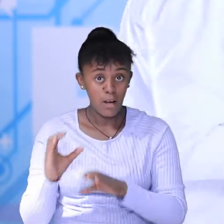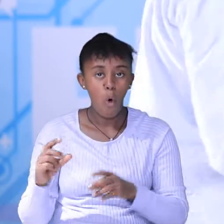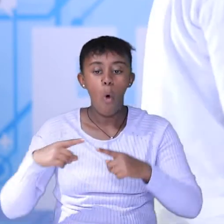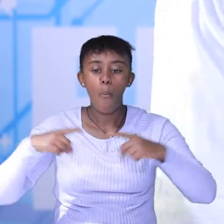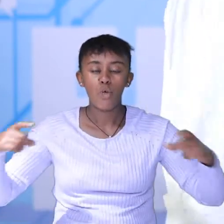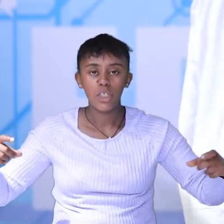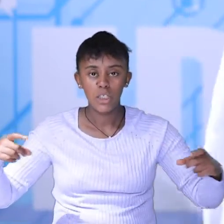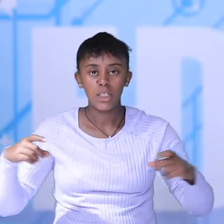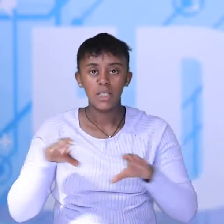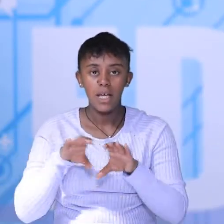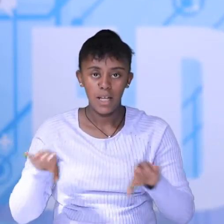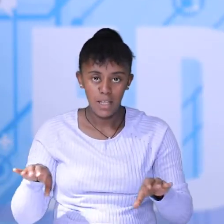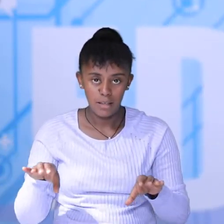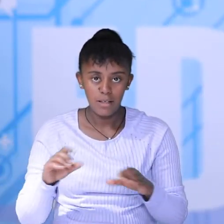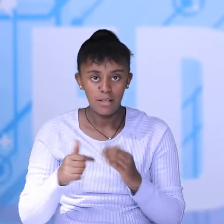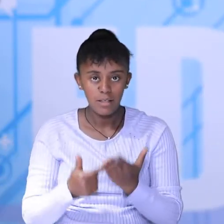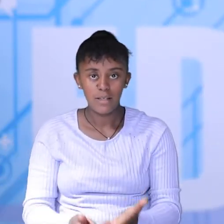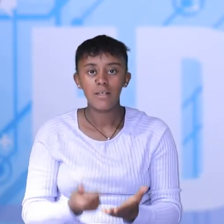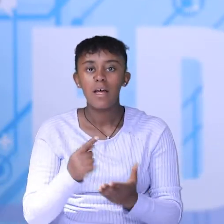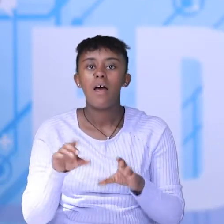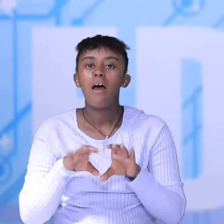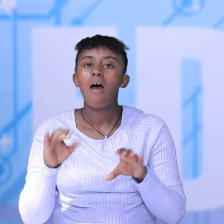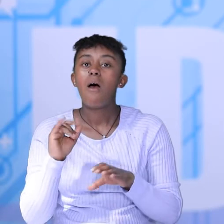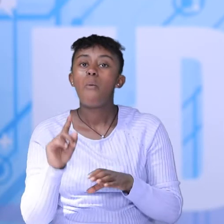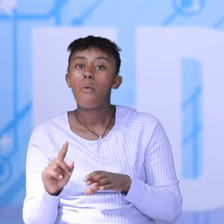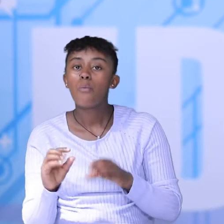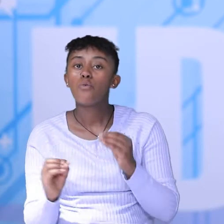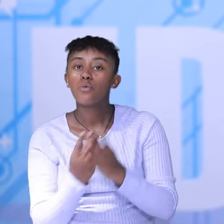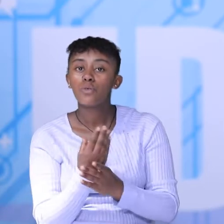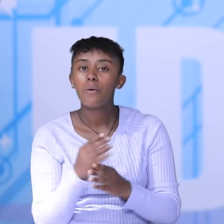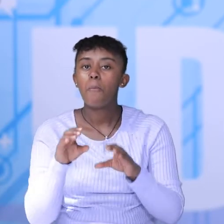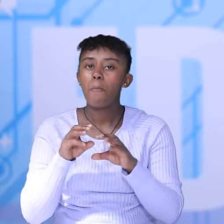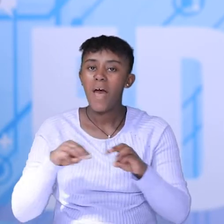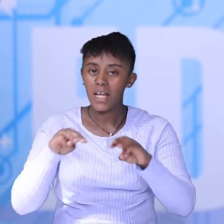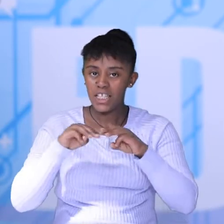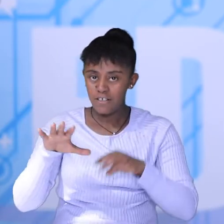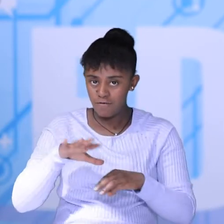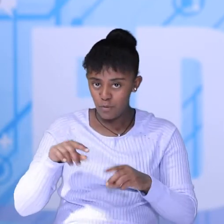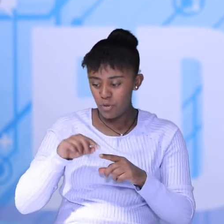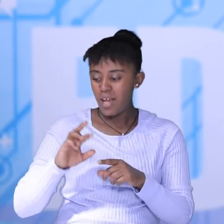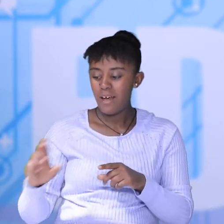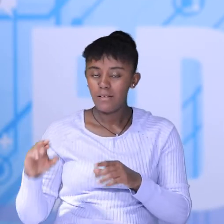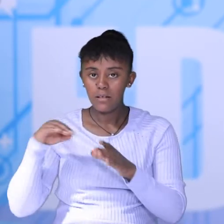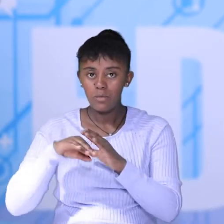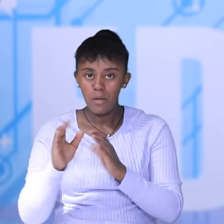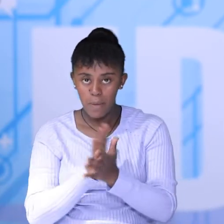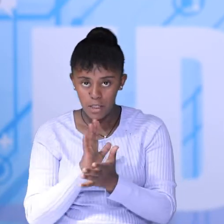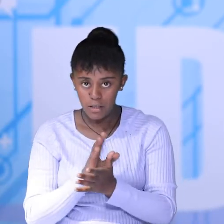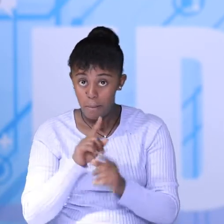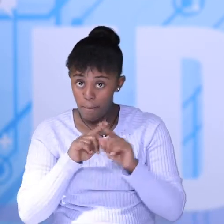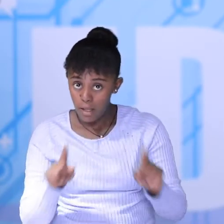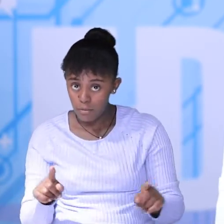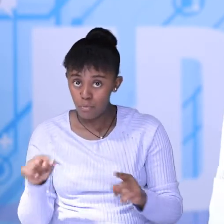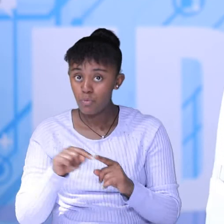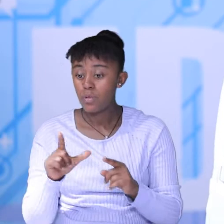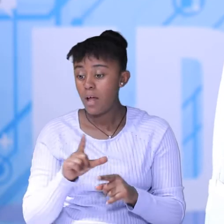current, the current I1 produces magnetic field to the right side into the page, but to